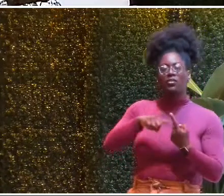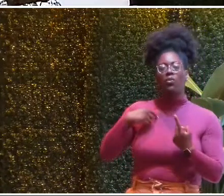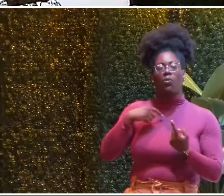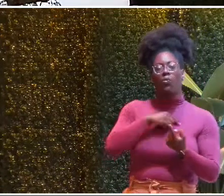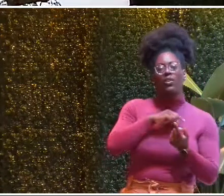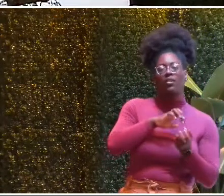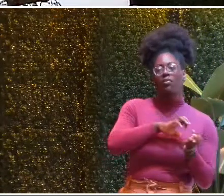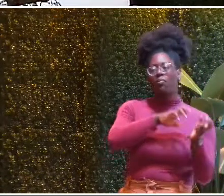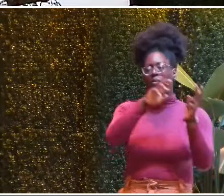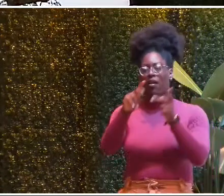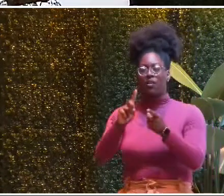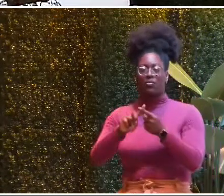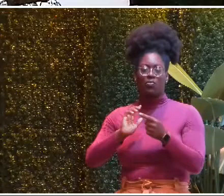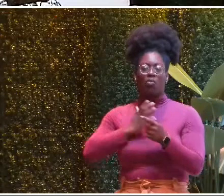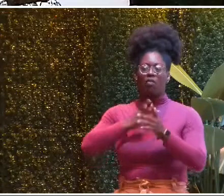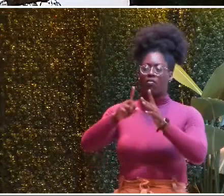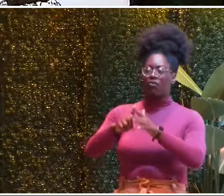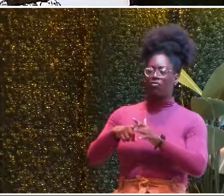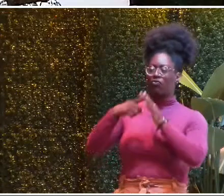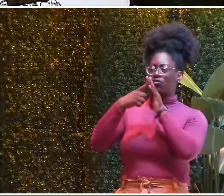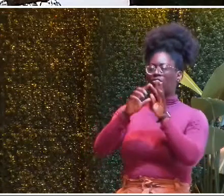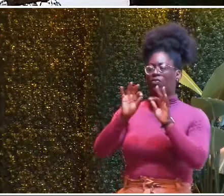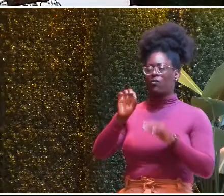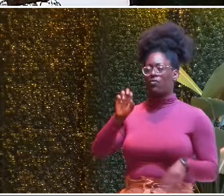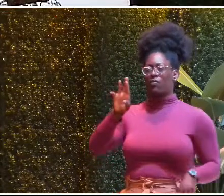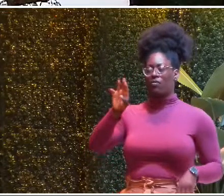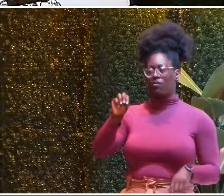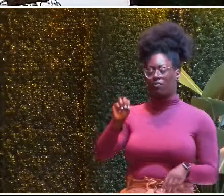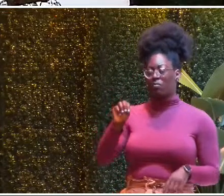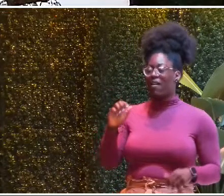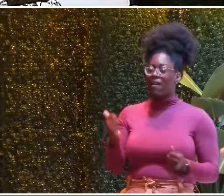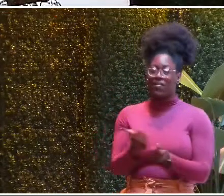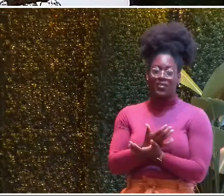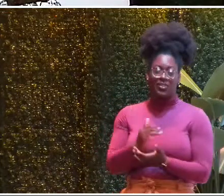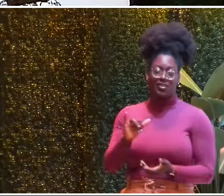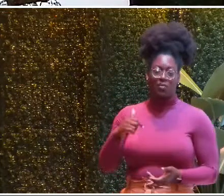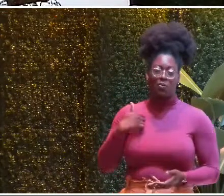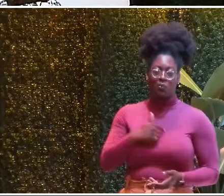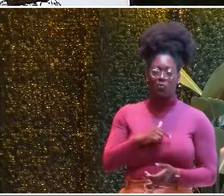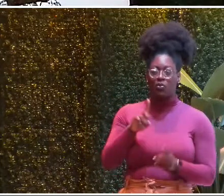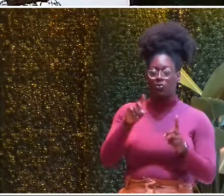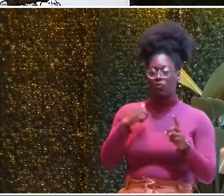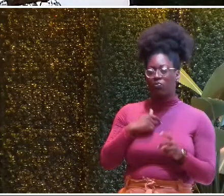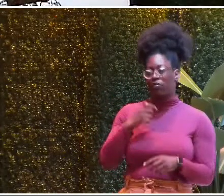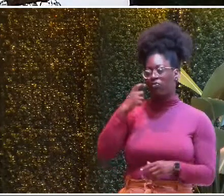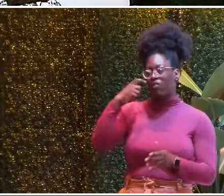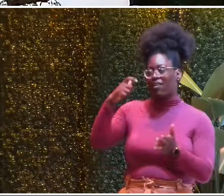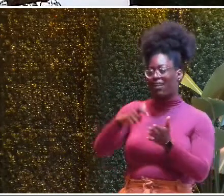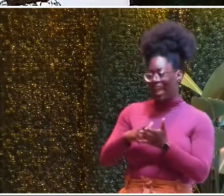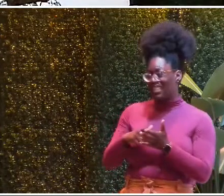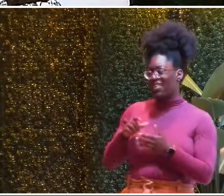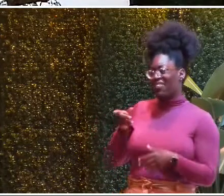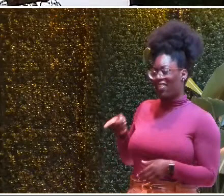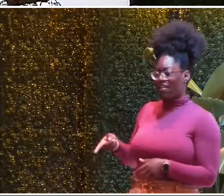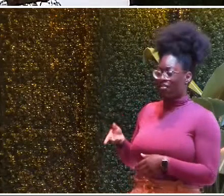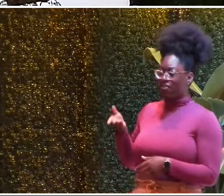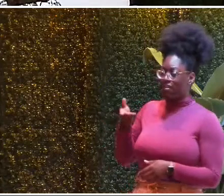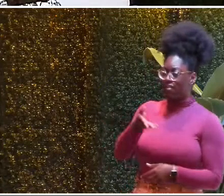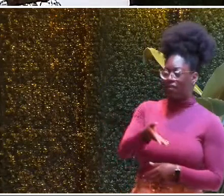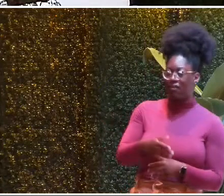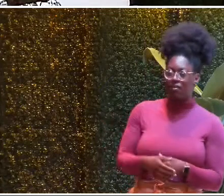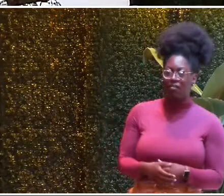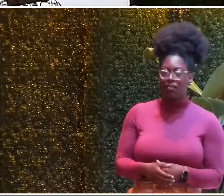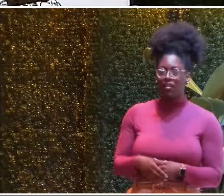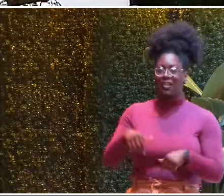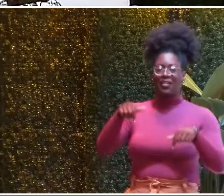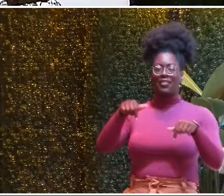to acknowledge them at all times and every day that we do. Let us be able to pour libation in our homes, Father God, that this is a